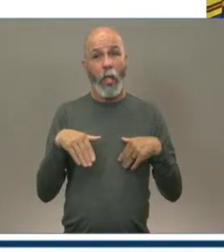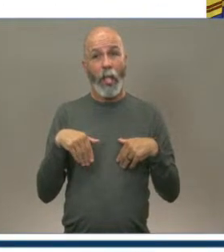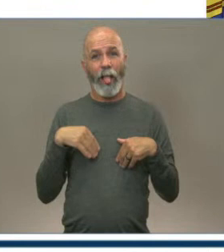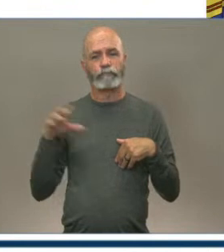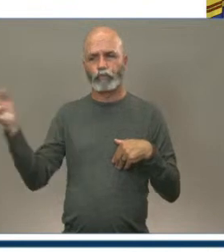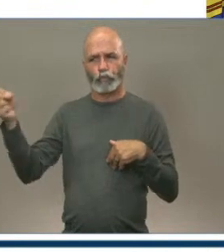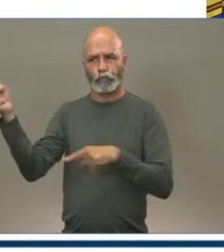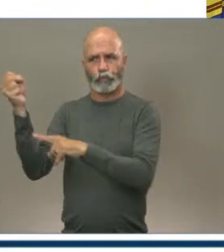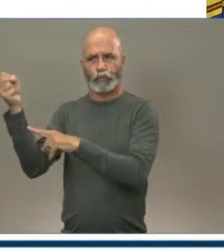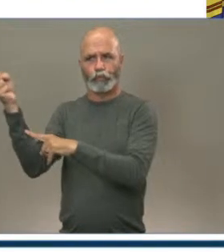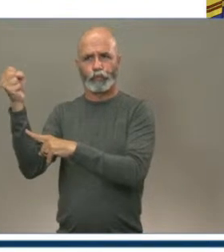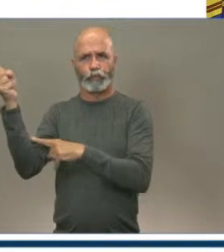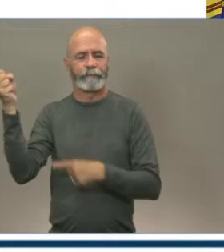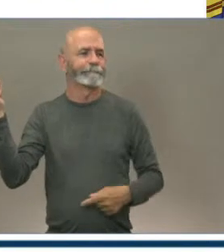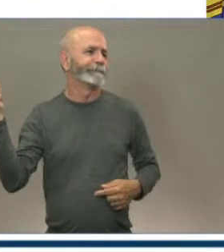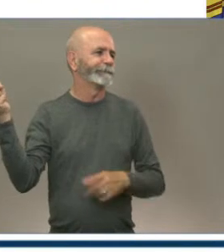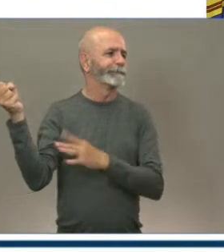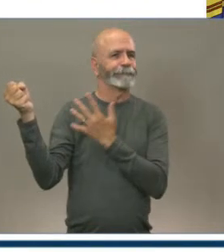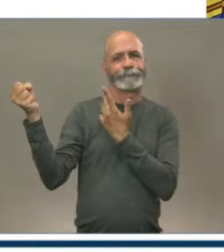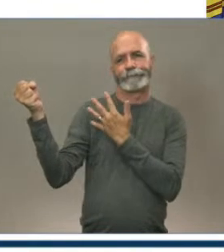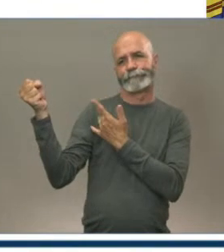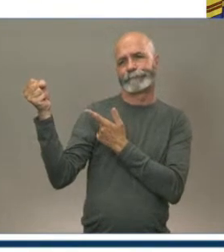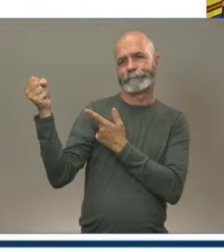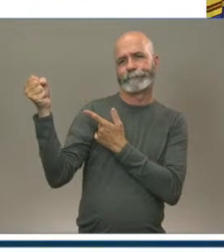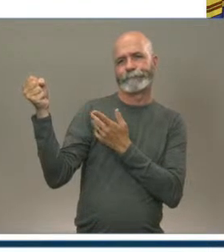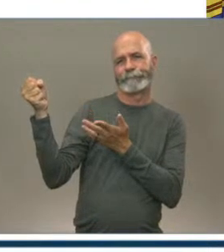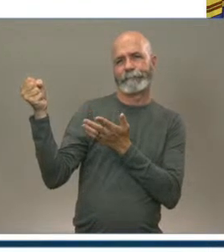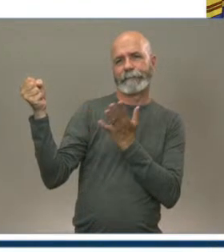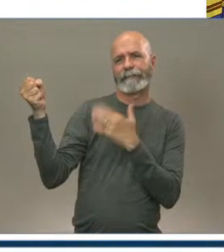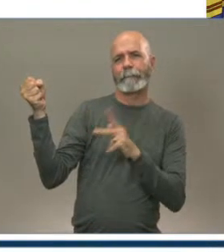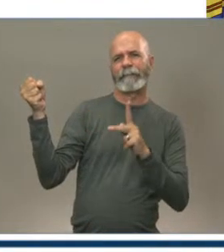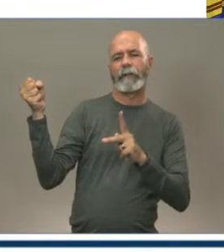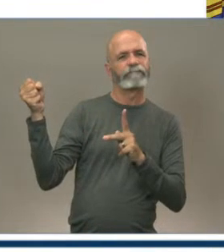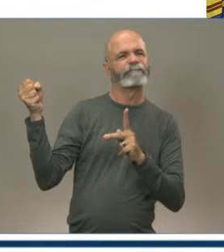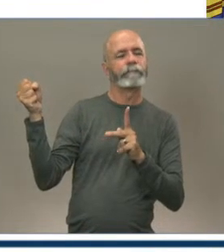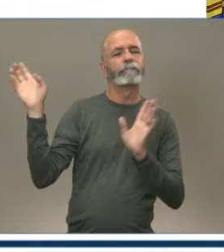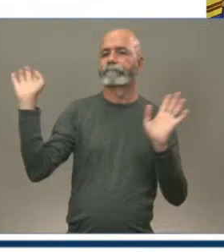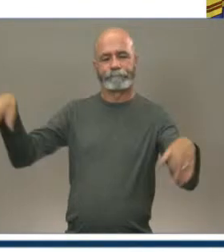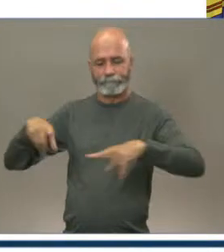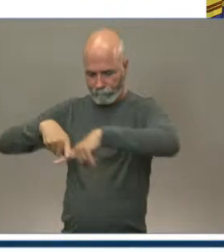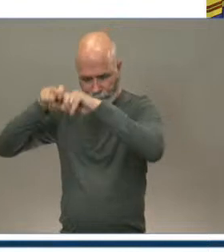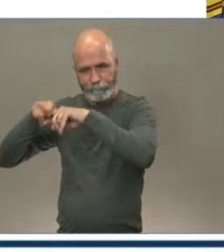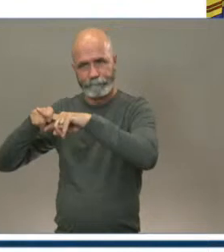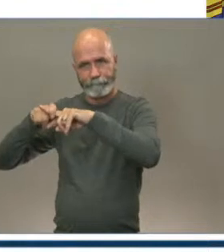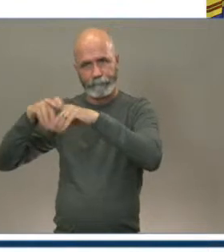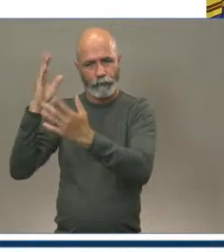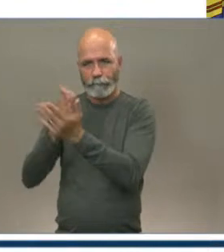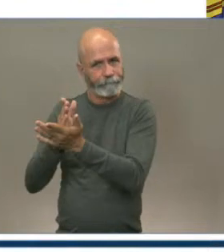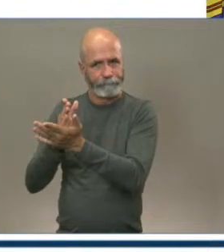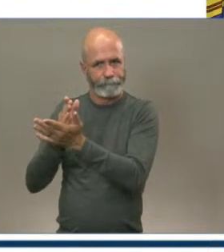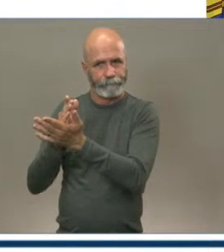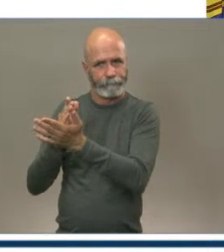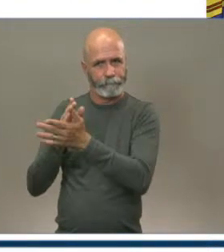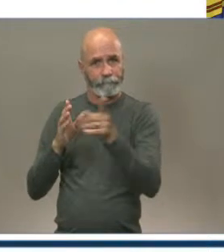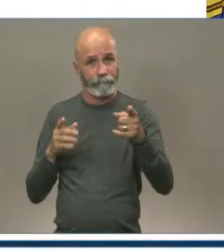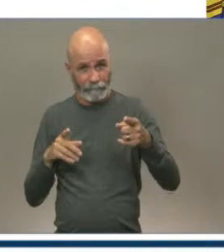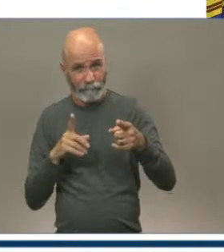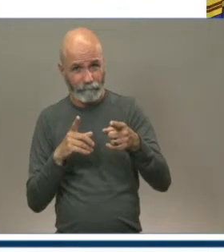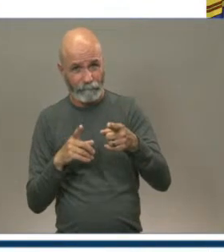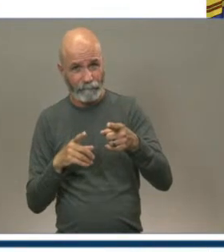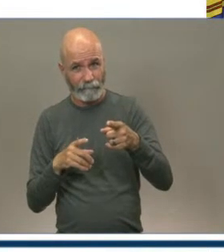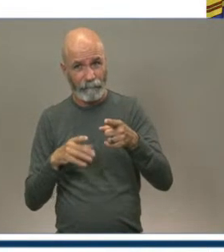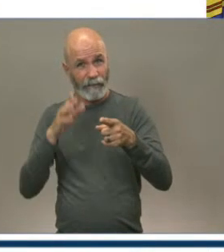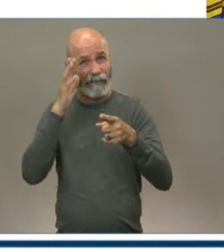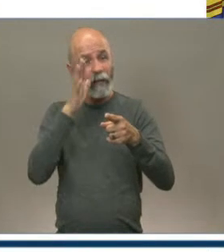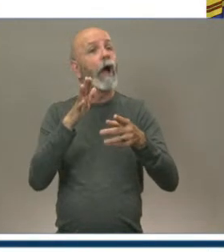all dose administration is being stopped. Can you clarify if the window is open to ever return